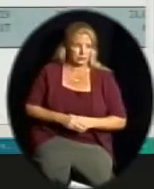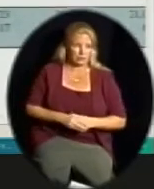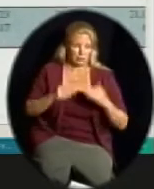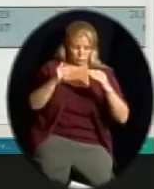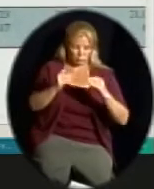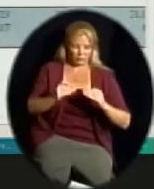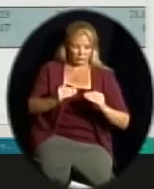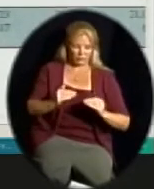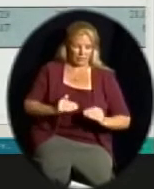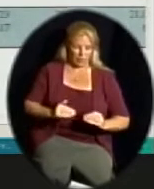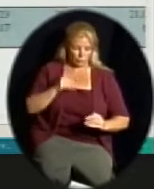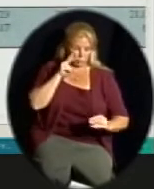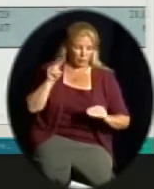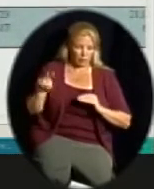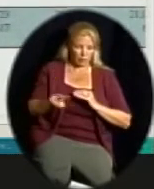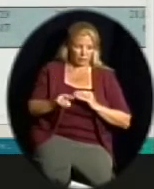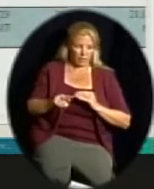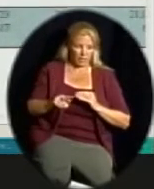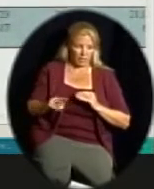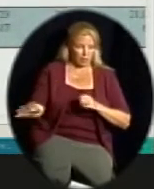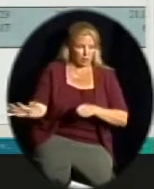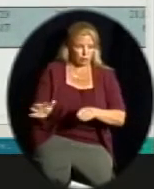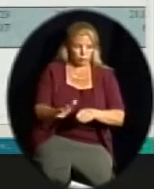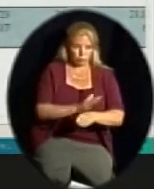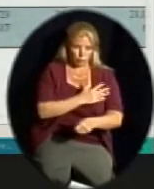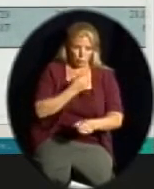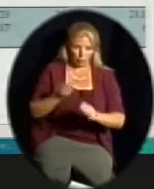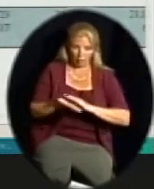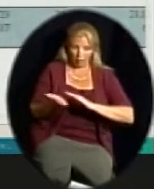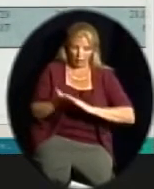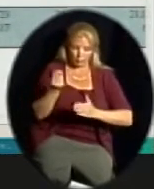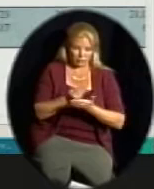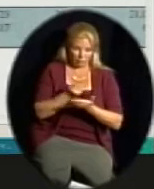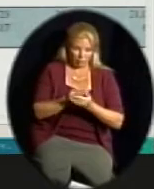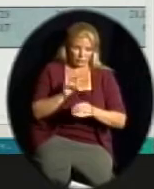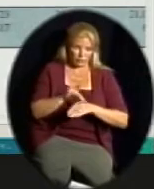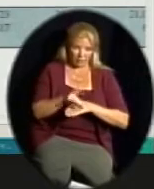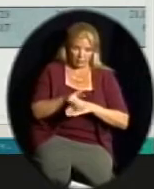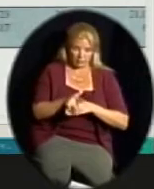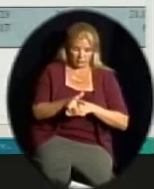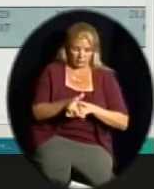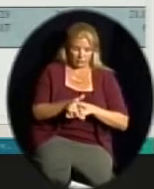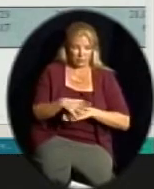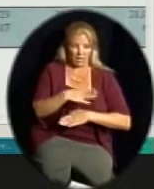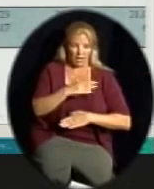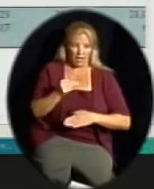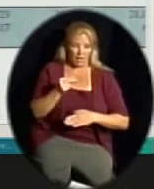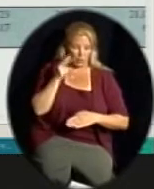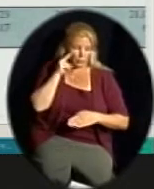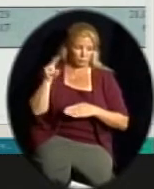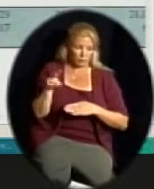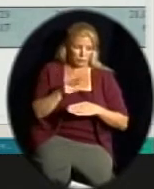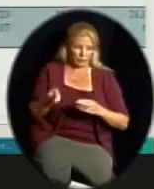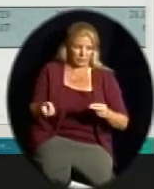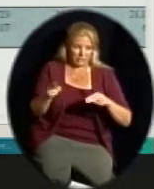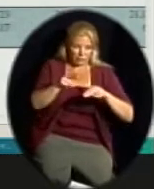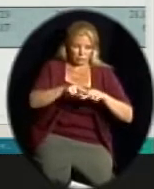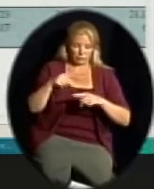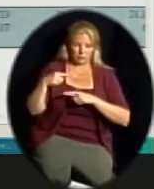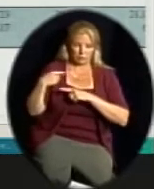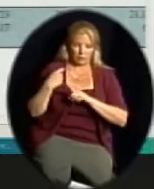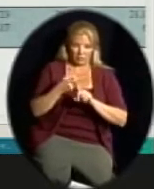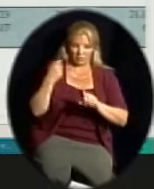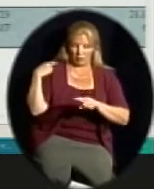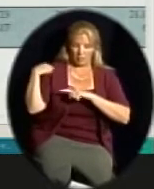total operating dollars that are available. We look at the increase from the prior year, the percentage